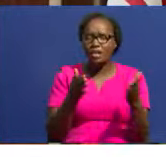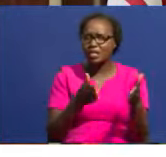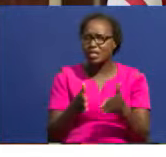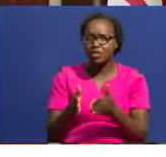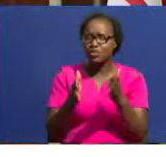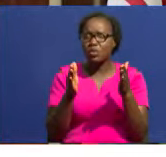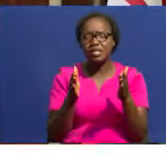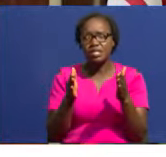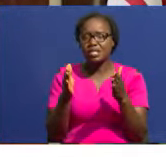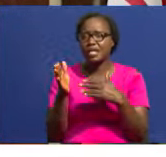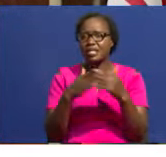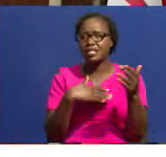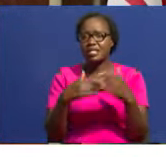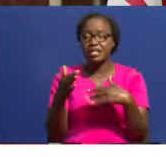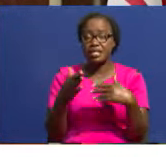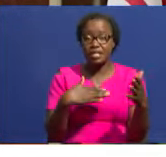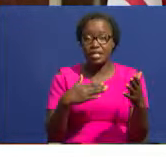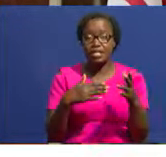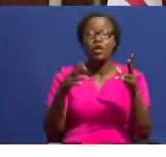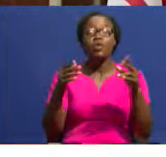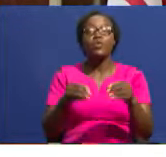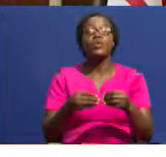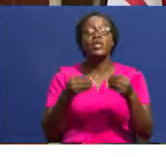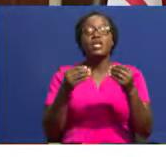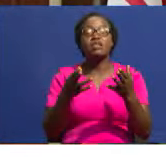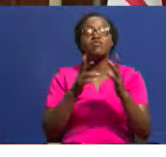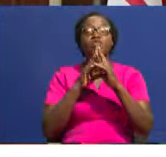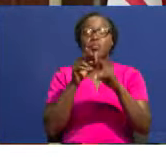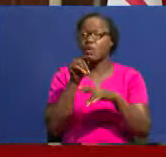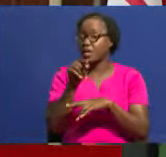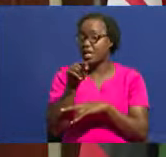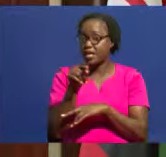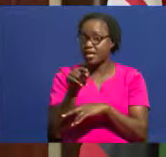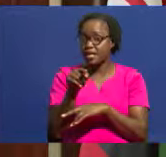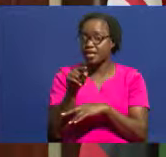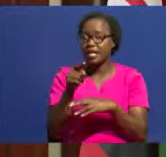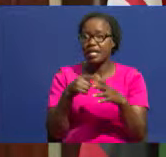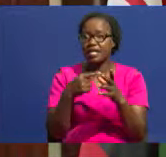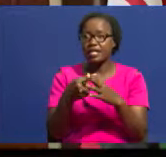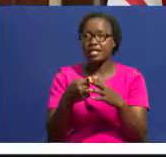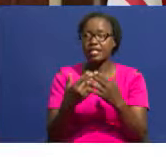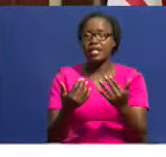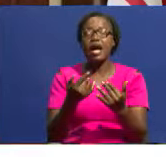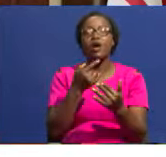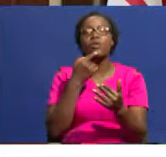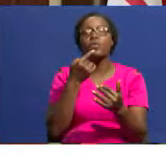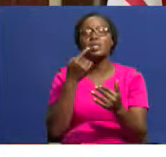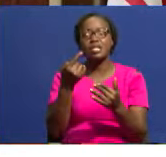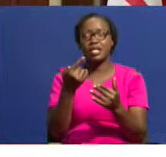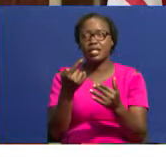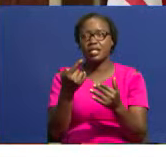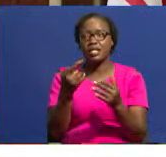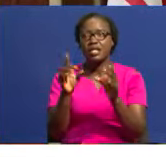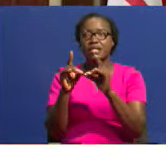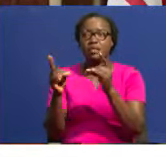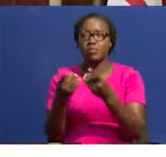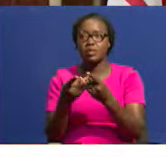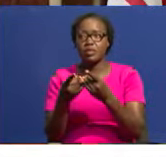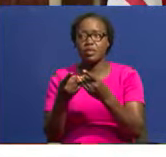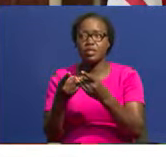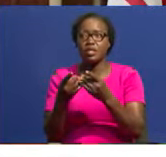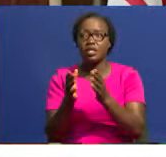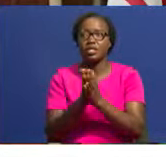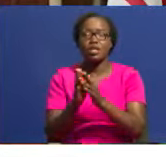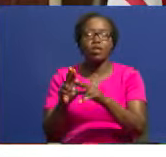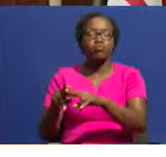So we issue in that report. Then now we tell entities, proceed